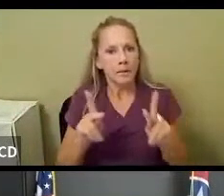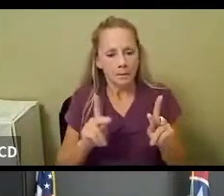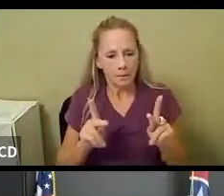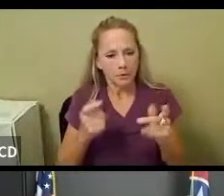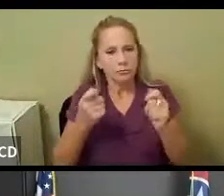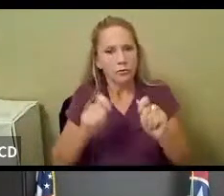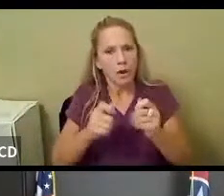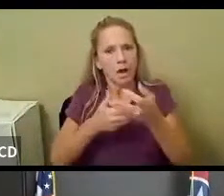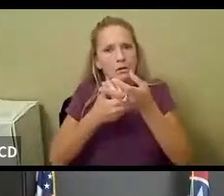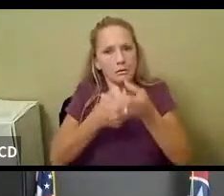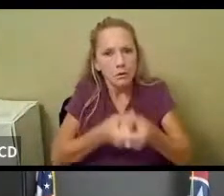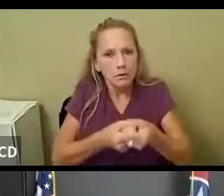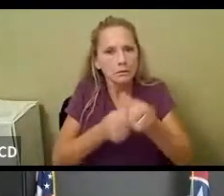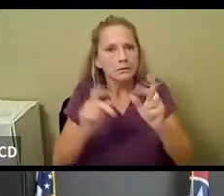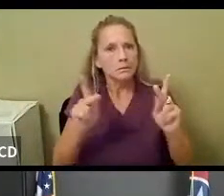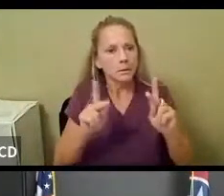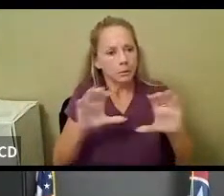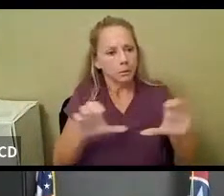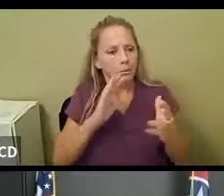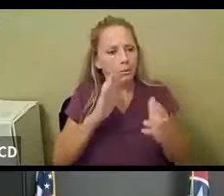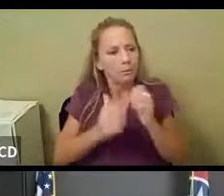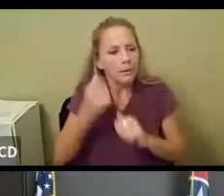do what's best for the community. And